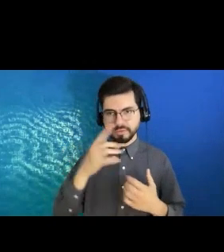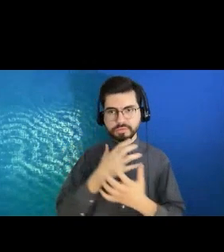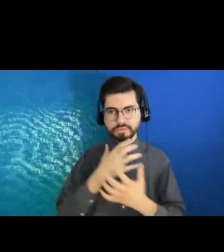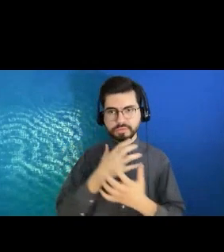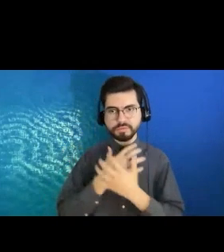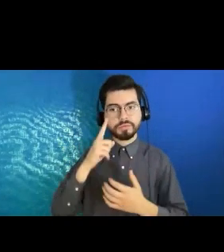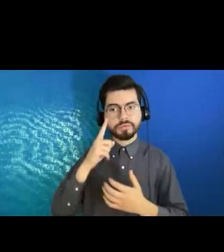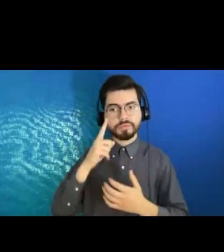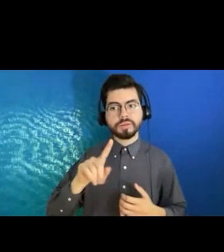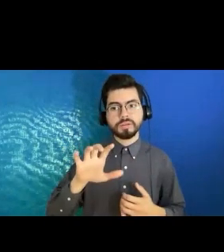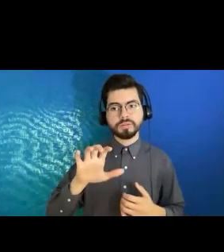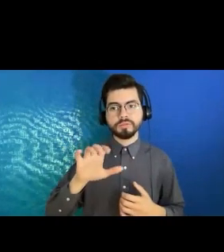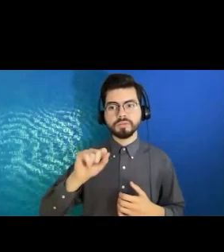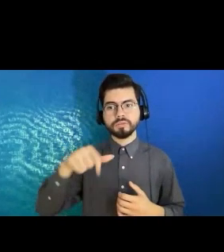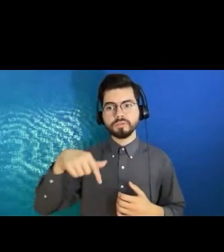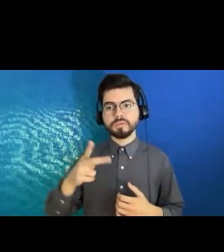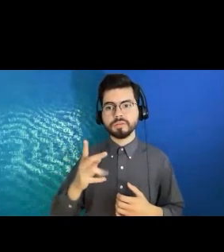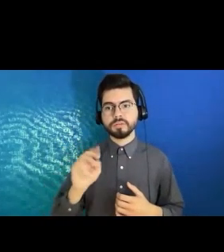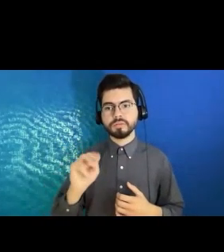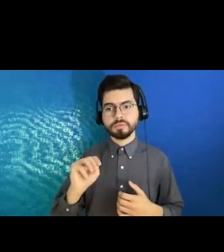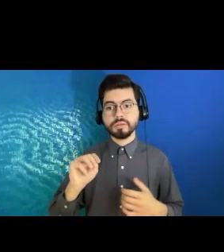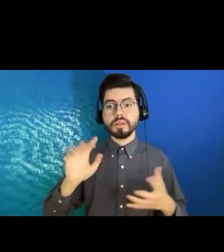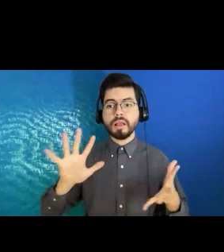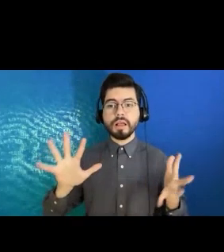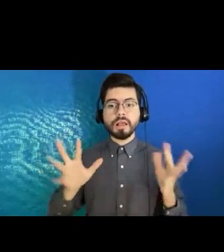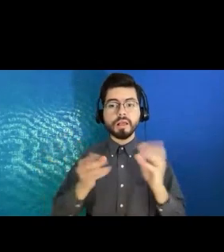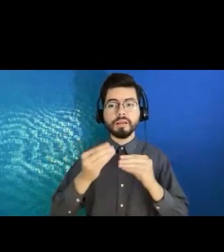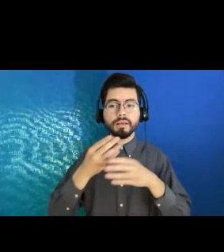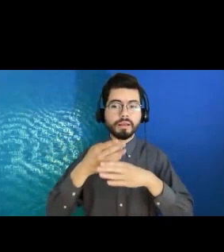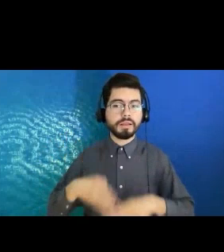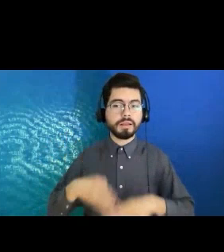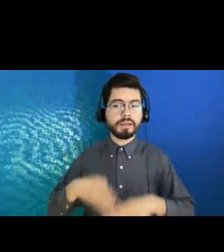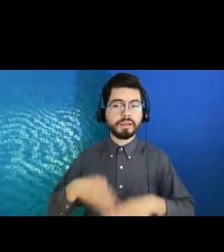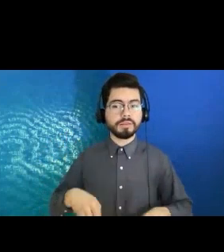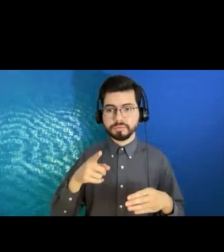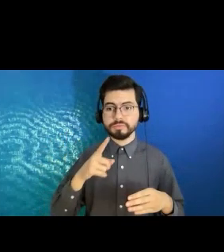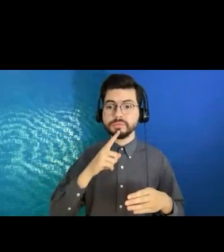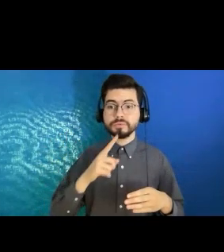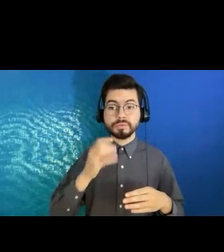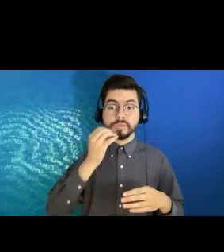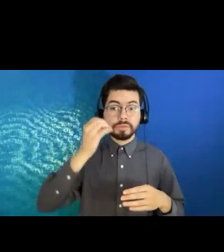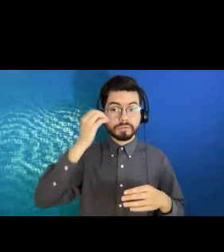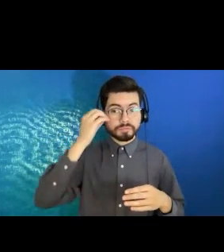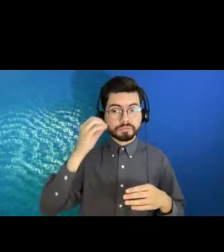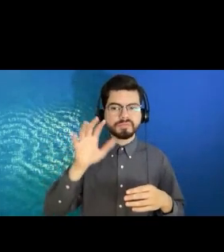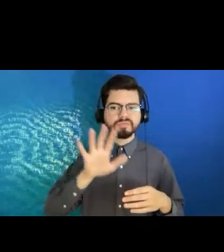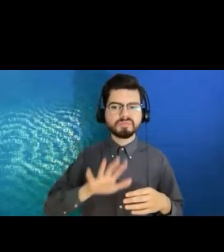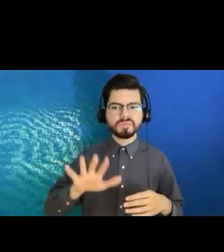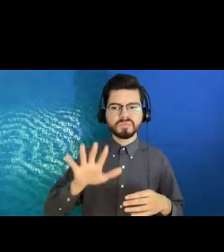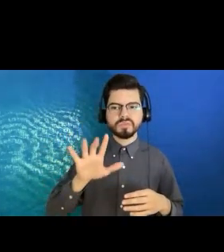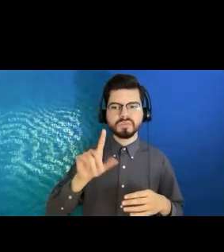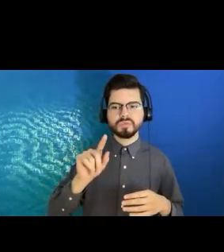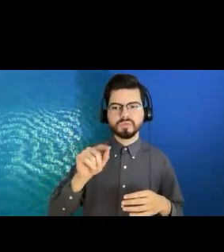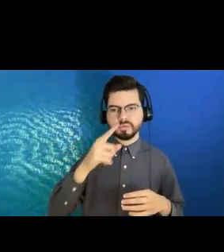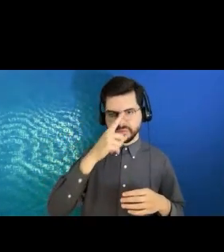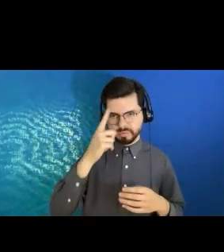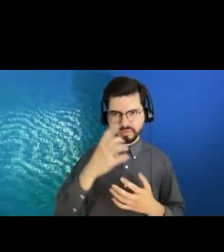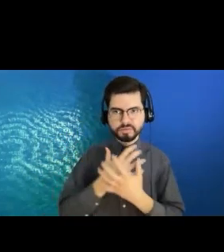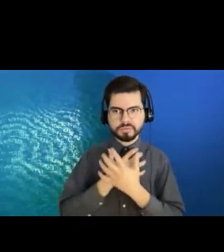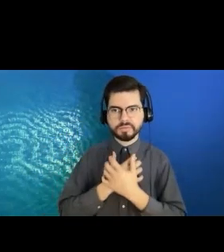square kilometers. So when you average all the habitat together, it came out to about 20 black bears per